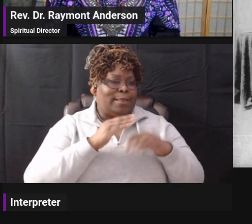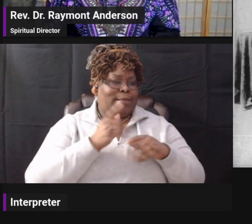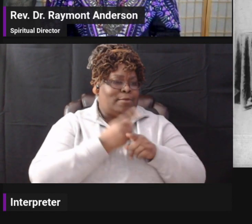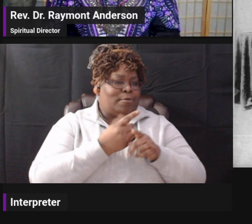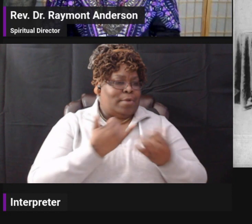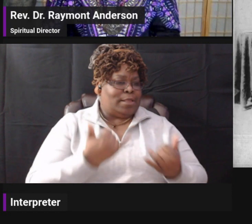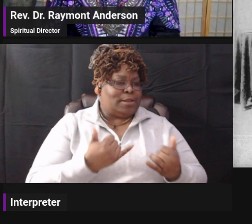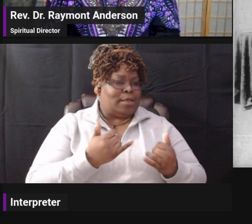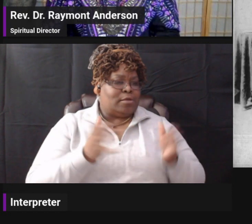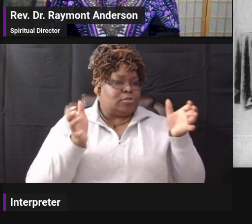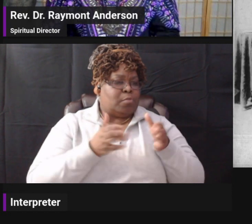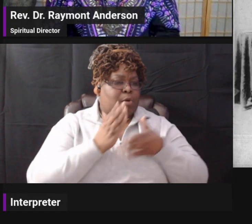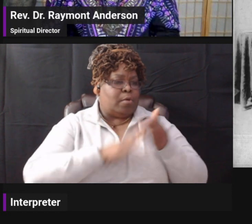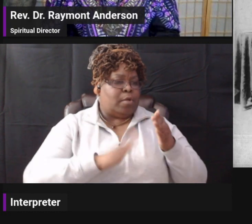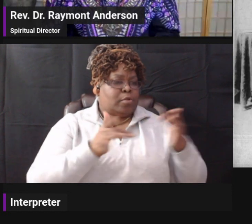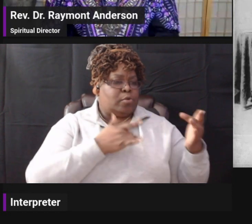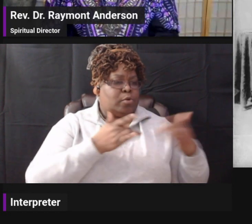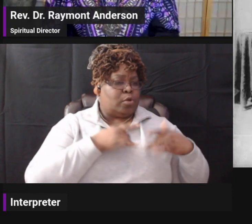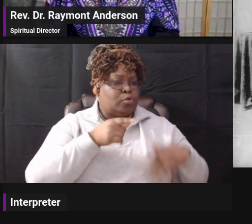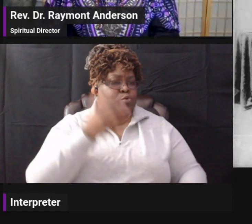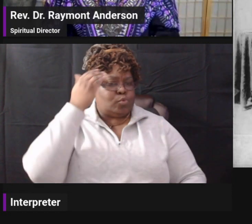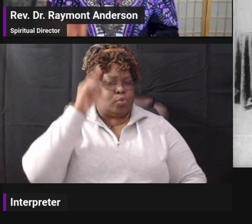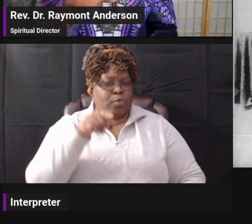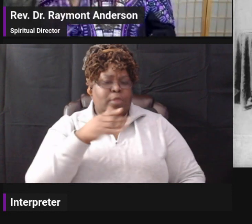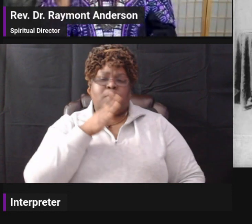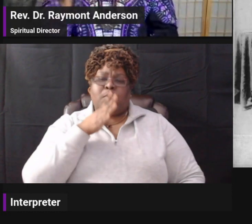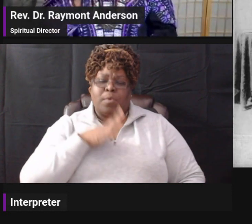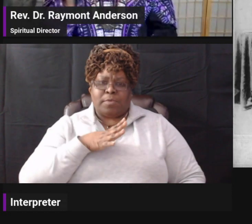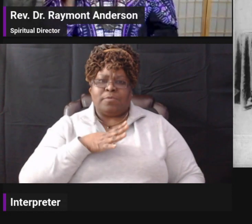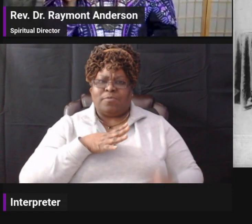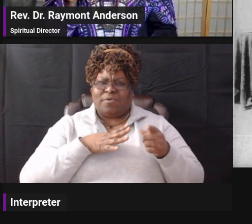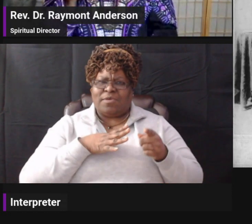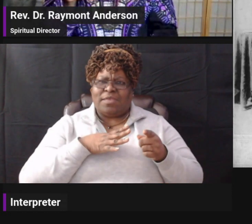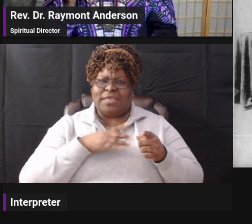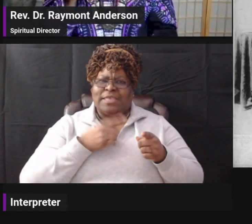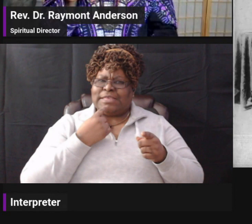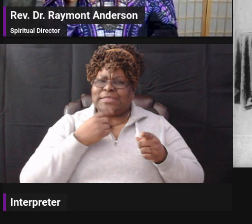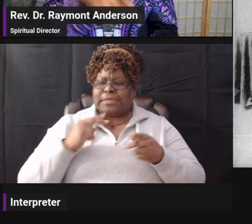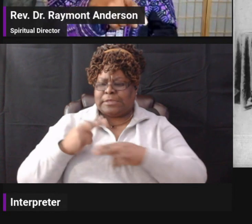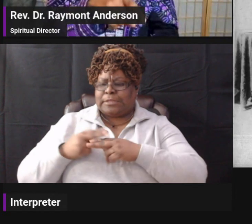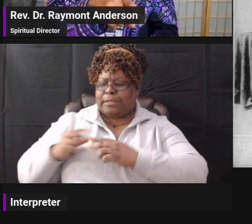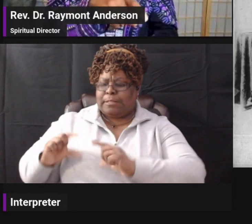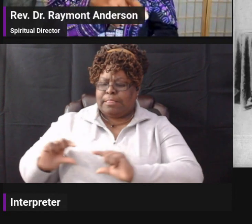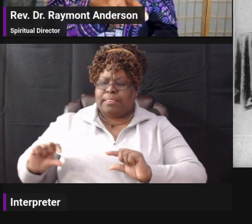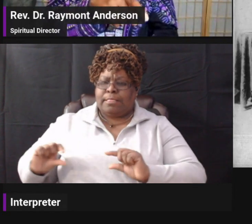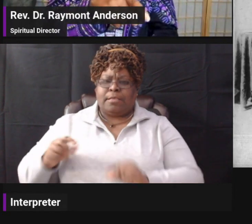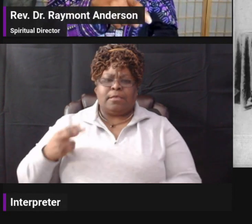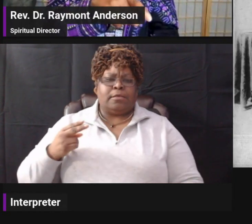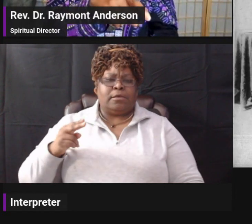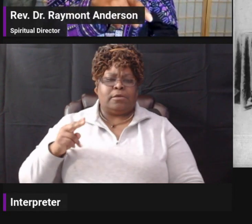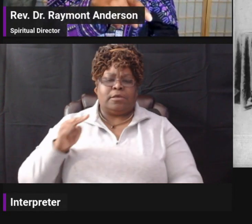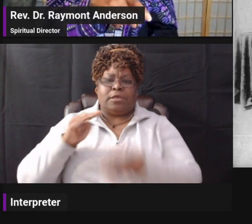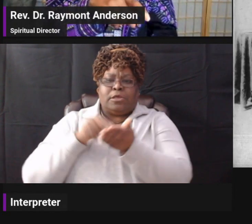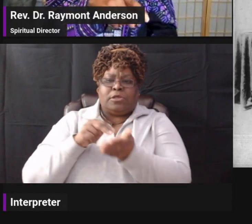Because your discomfort right now is the least of your concern. You do know who this woman is, right? I mean, it says it in the lower